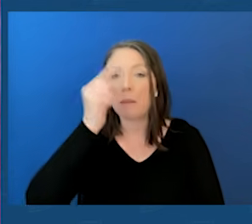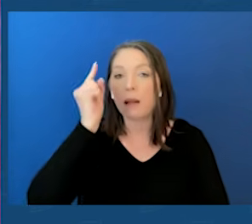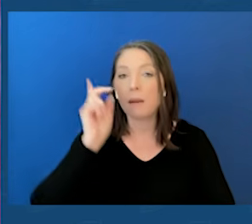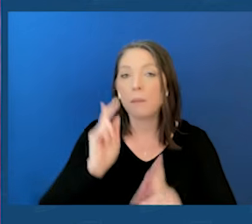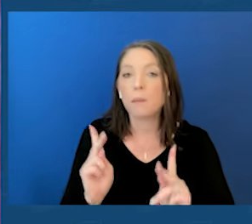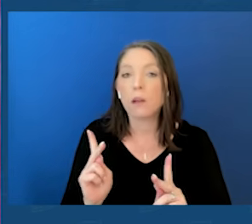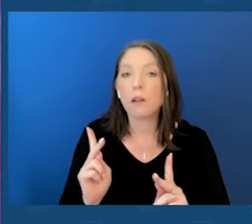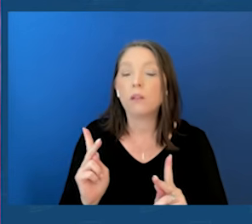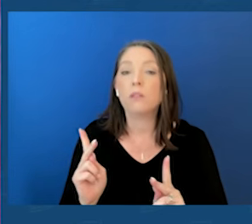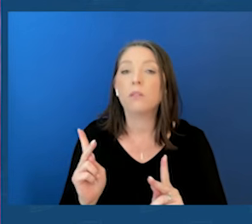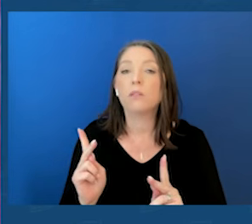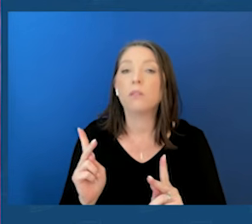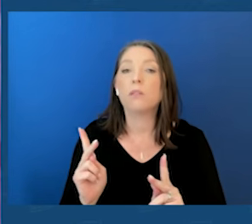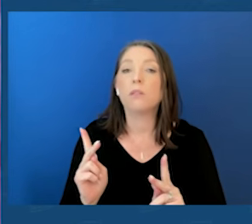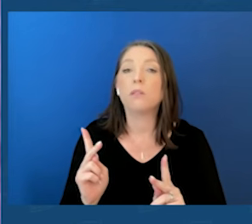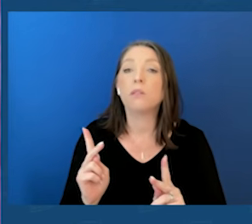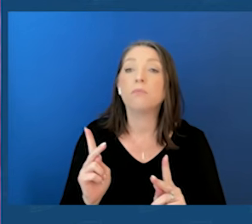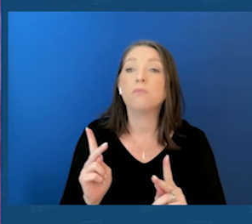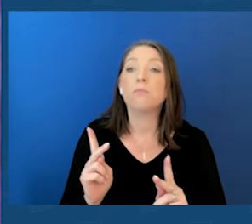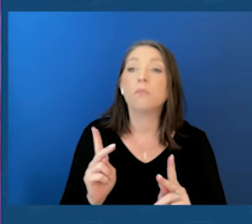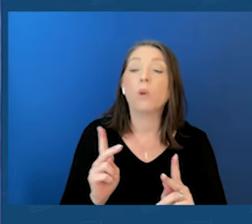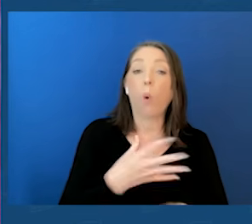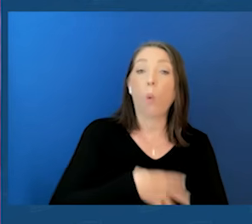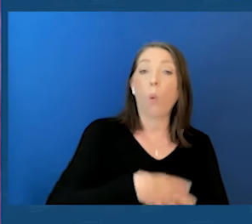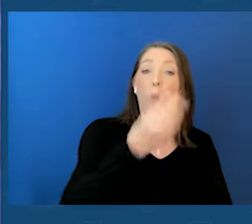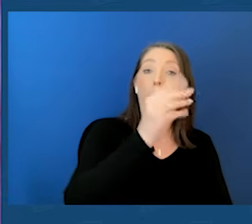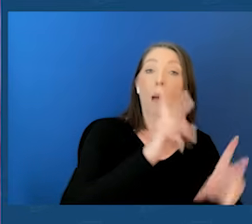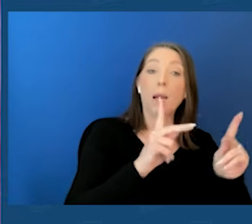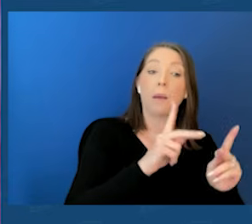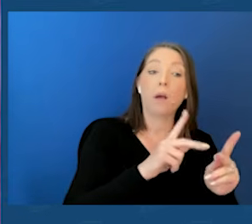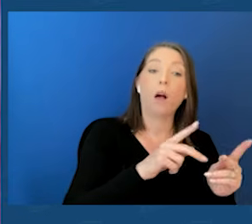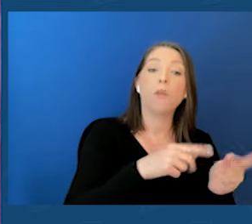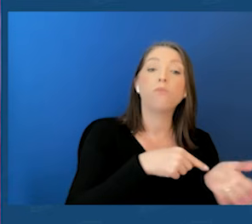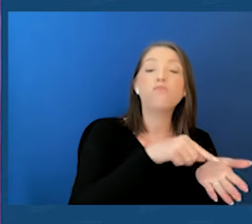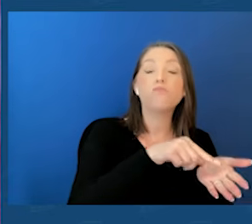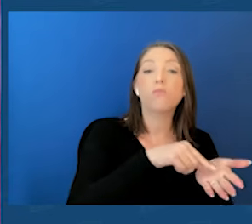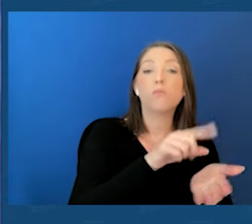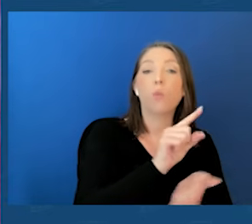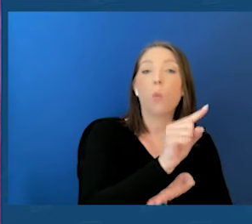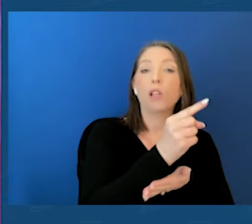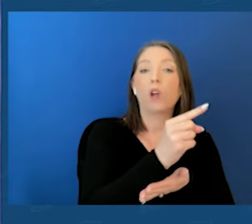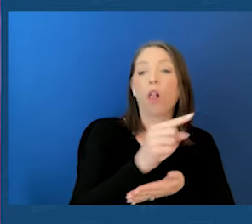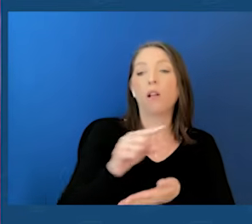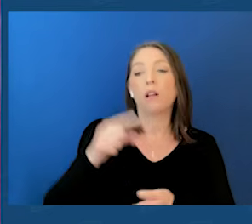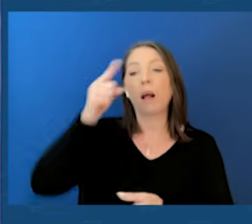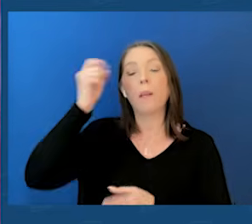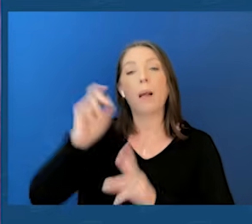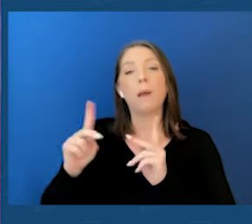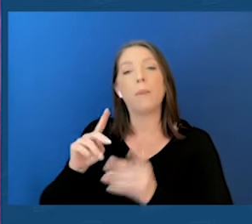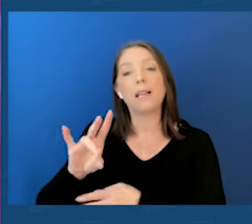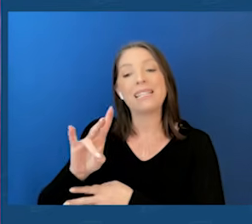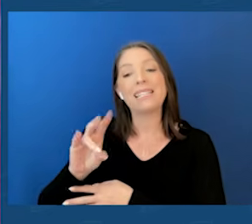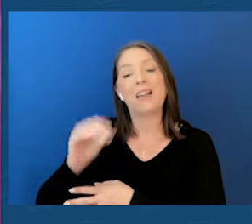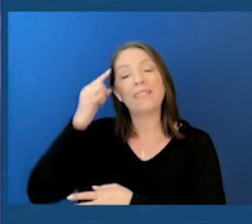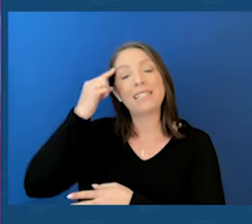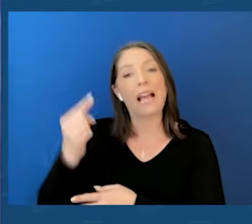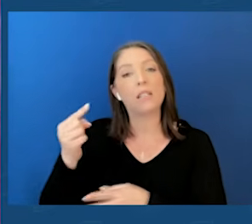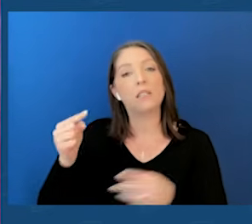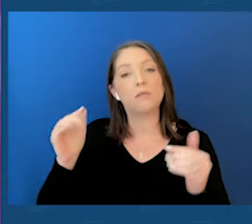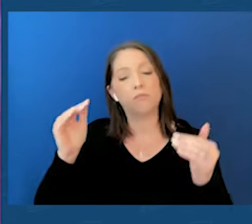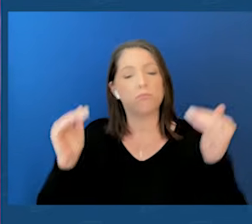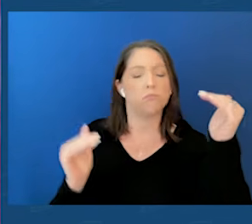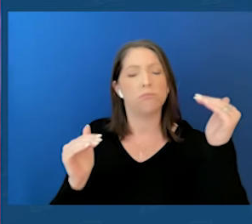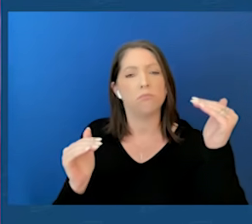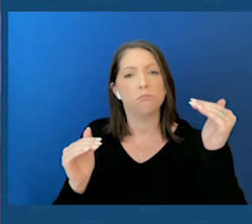making 70 cents to every dollar whites make, somewhere there has to be where we pause